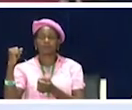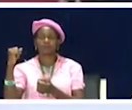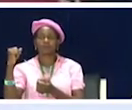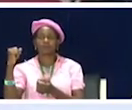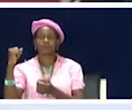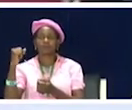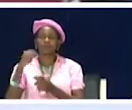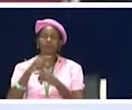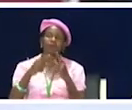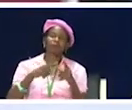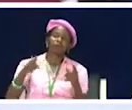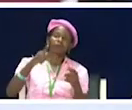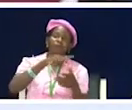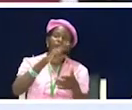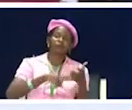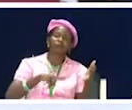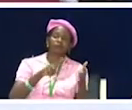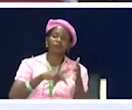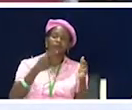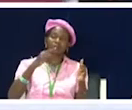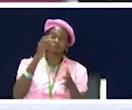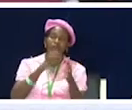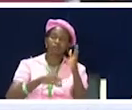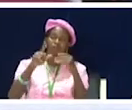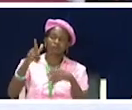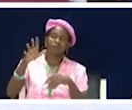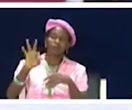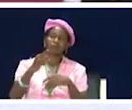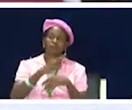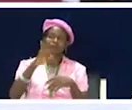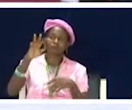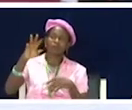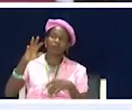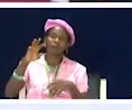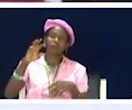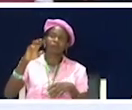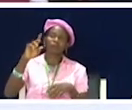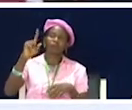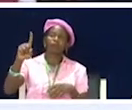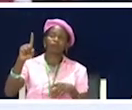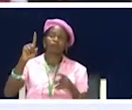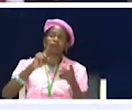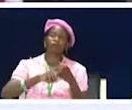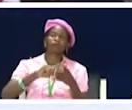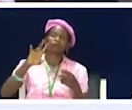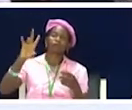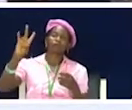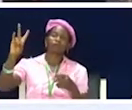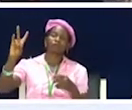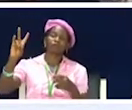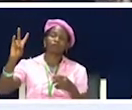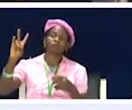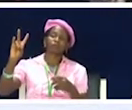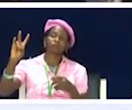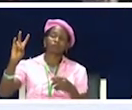When you read Genesis chapter 49 from verse 1 to 7, Genesis 49 from verse 1 to 7.